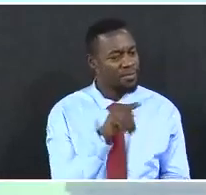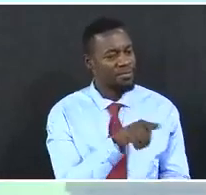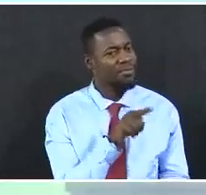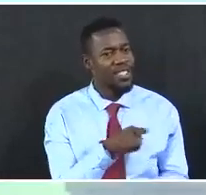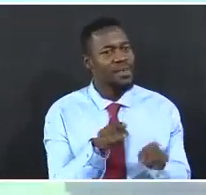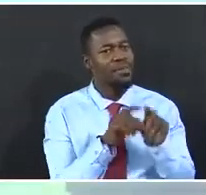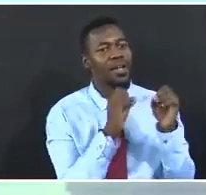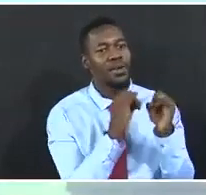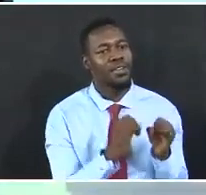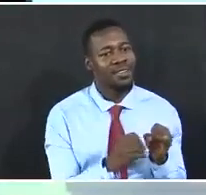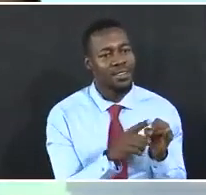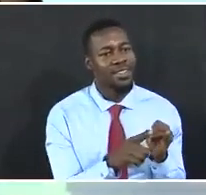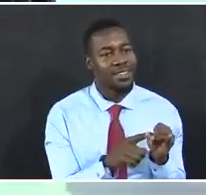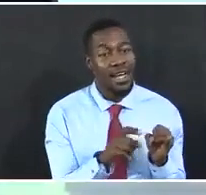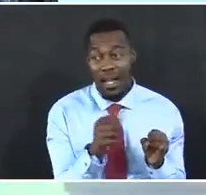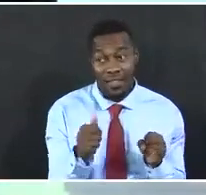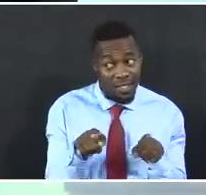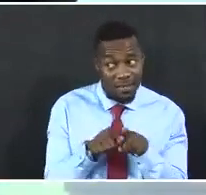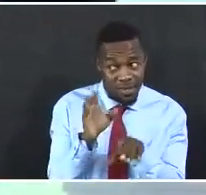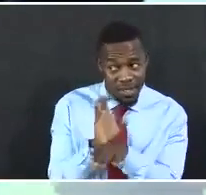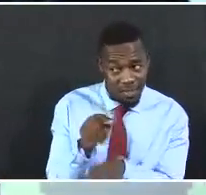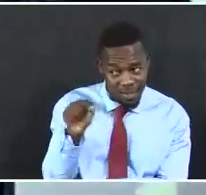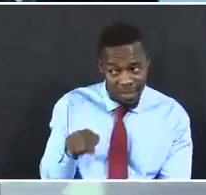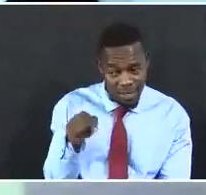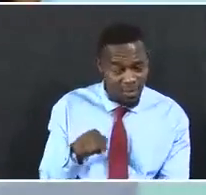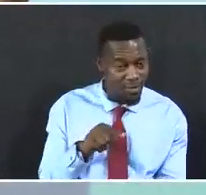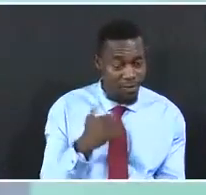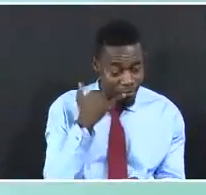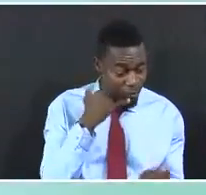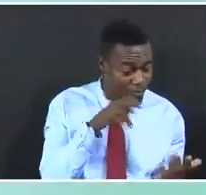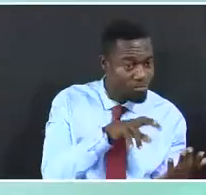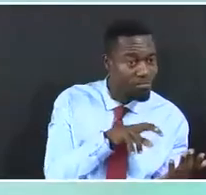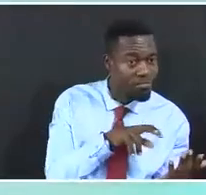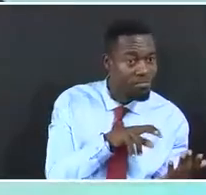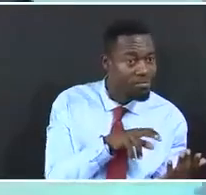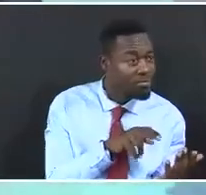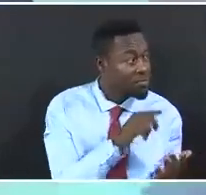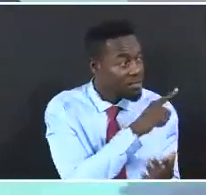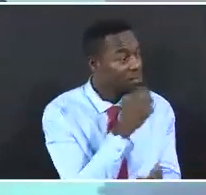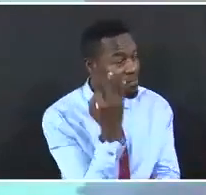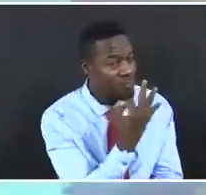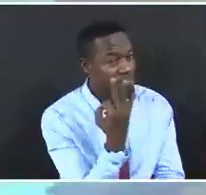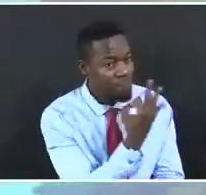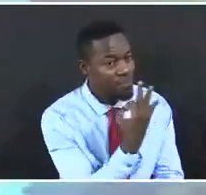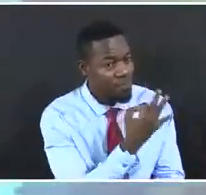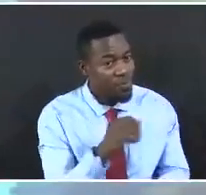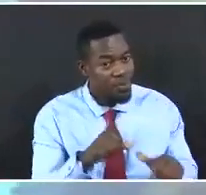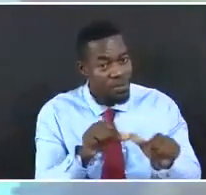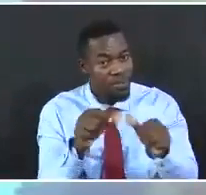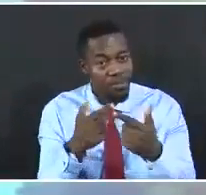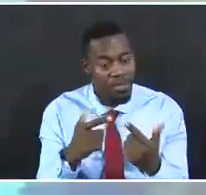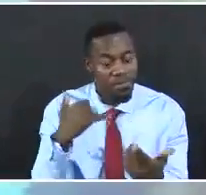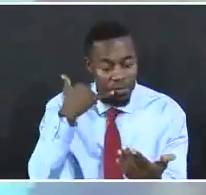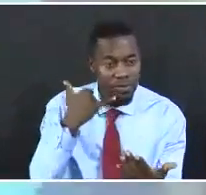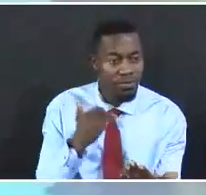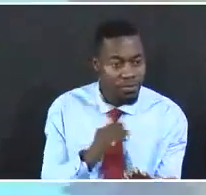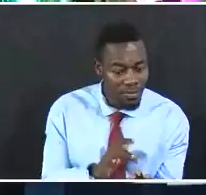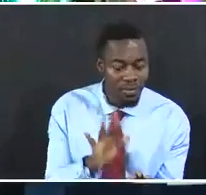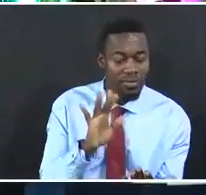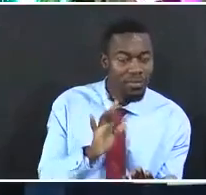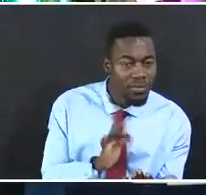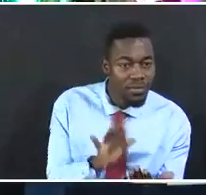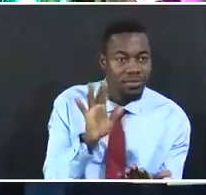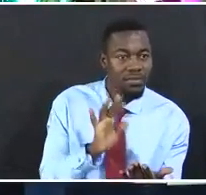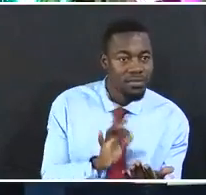sure there are others who are looking at it right now, but as soon as you come out of here, the first thing you're going to do is get your mobile phone, isn't it? You